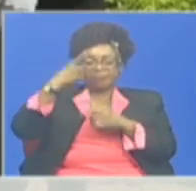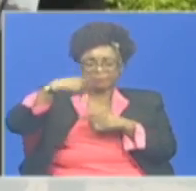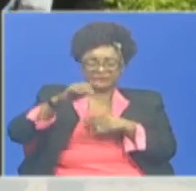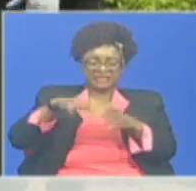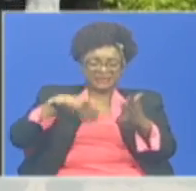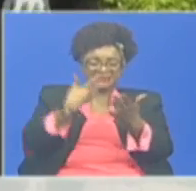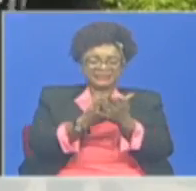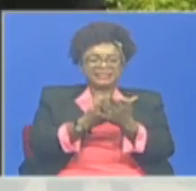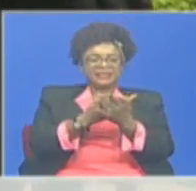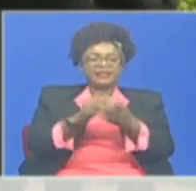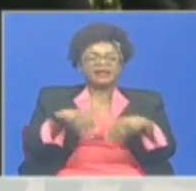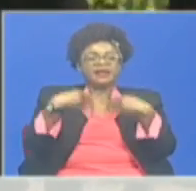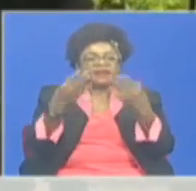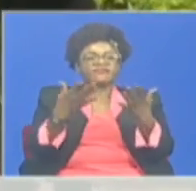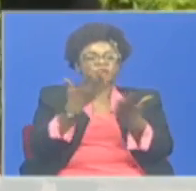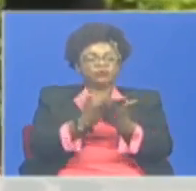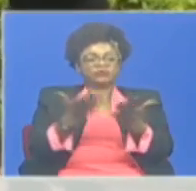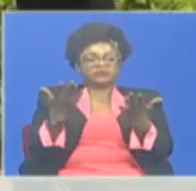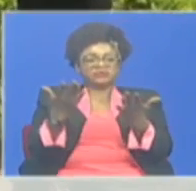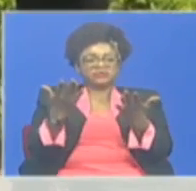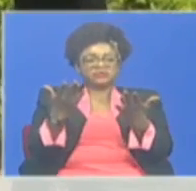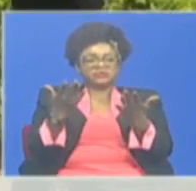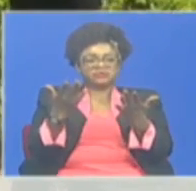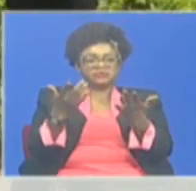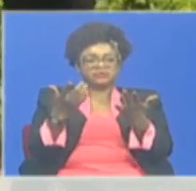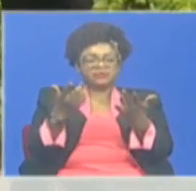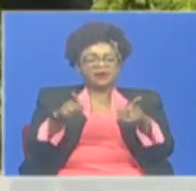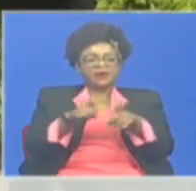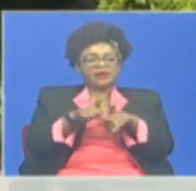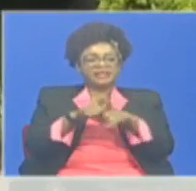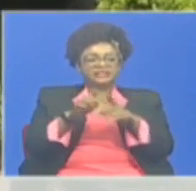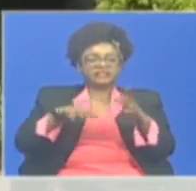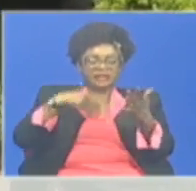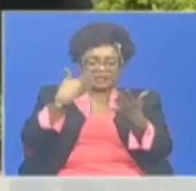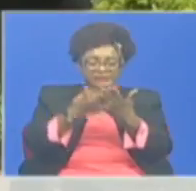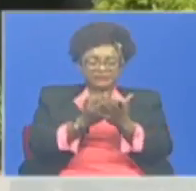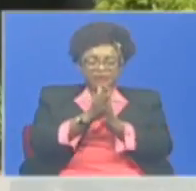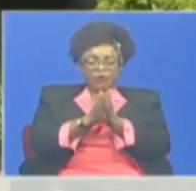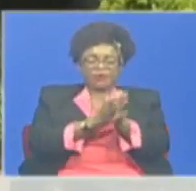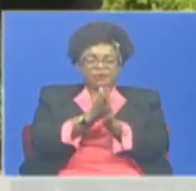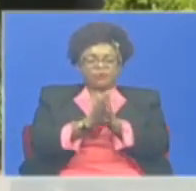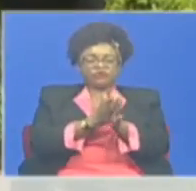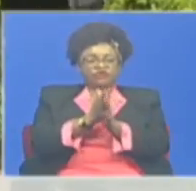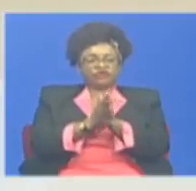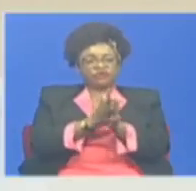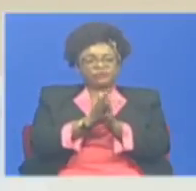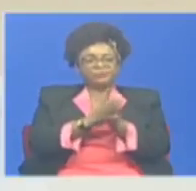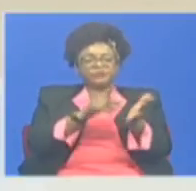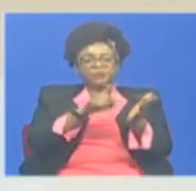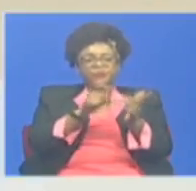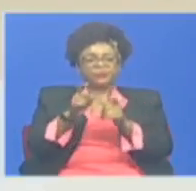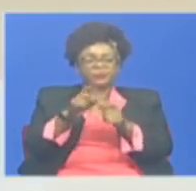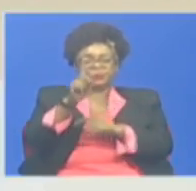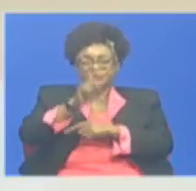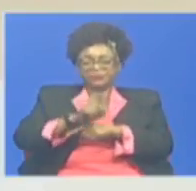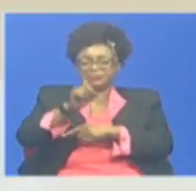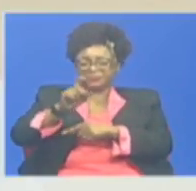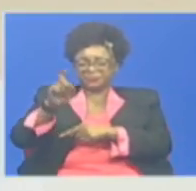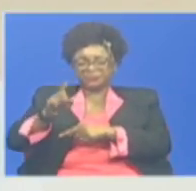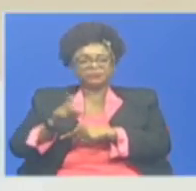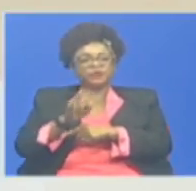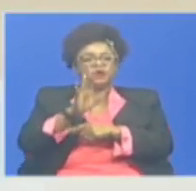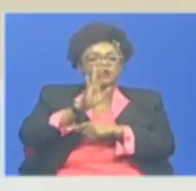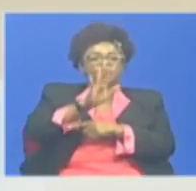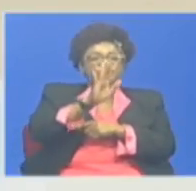goods. As they reach our point, they wash hands, they sanitize, then we spray them. Those ones